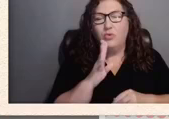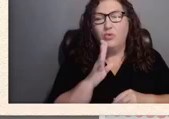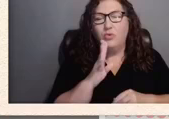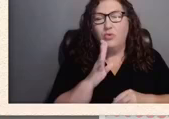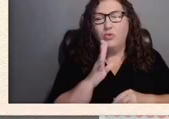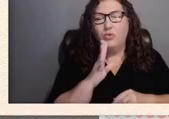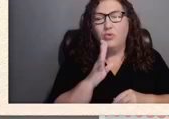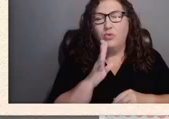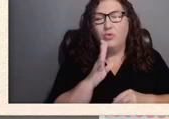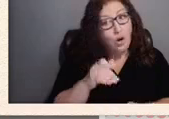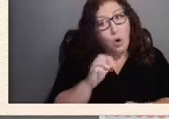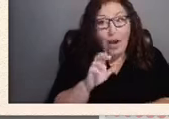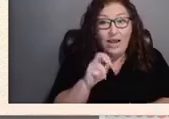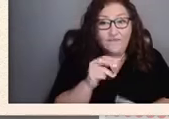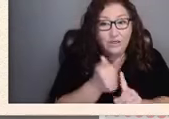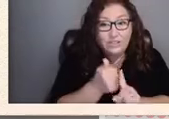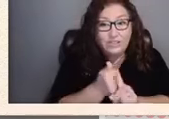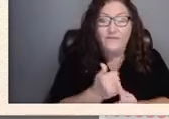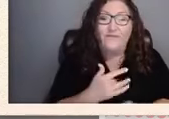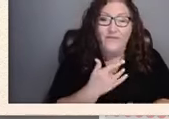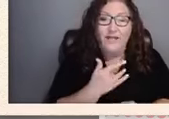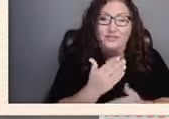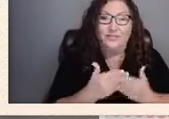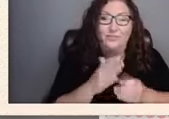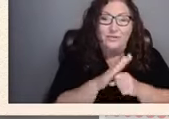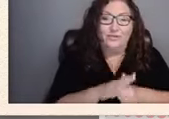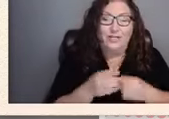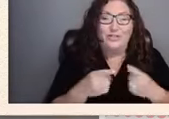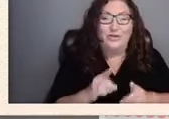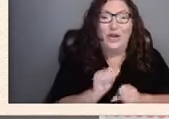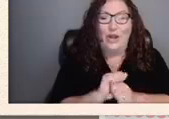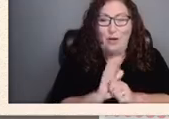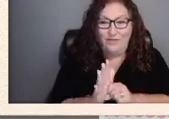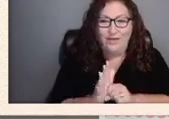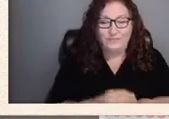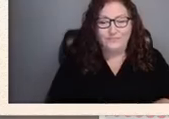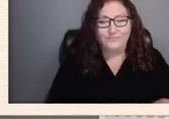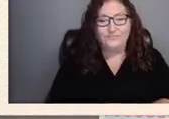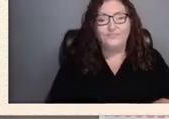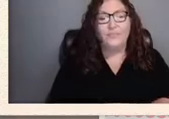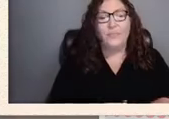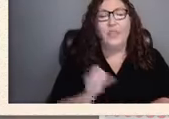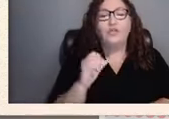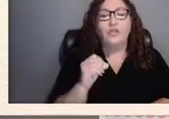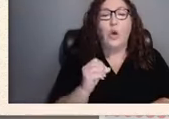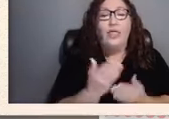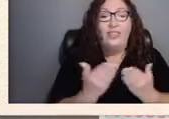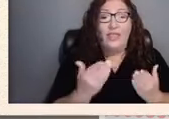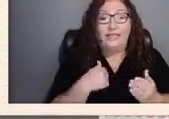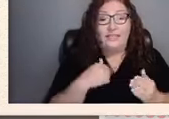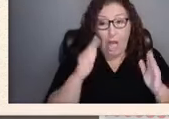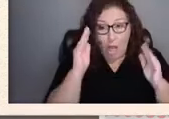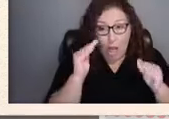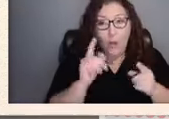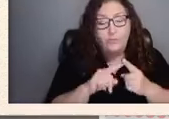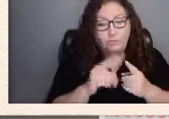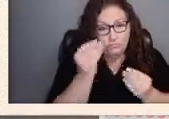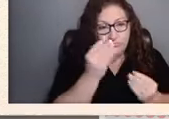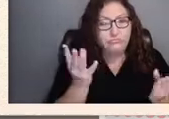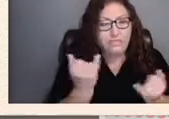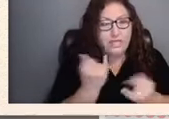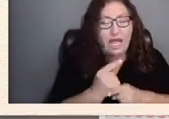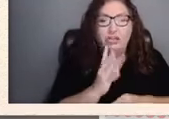yourself who may be feeling some stress during COVID-19. So things that I hope to impart to you today, first, just to talk a little